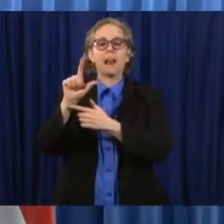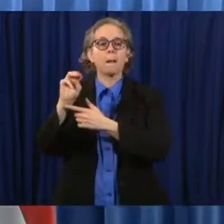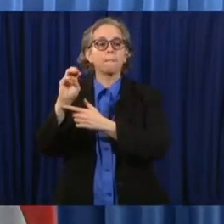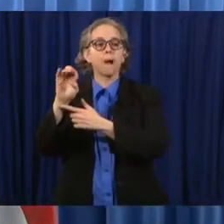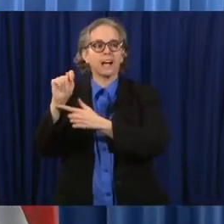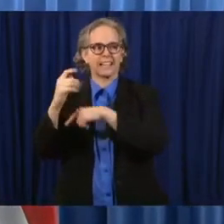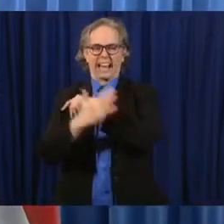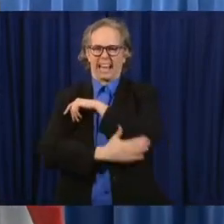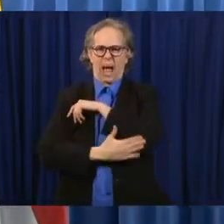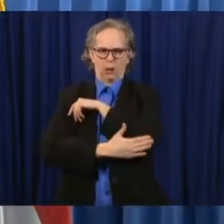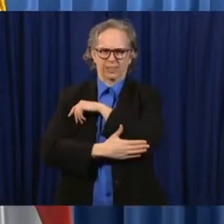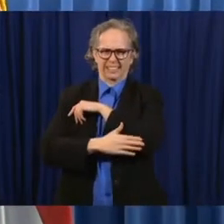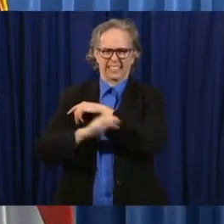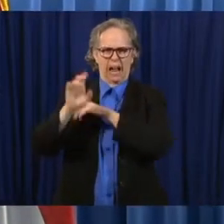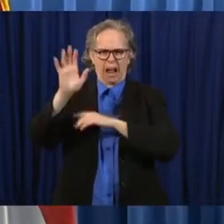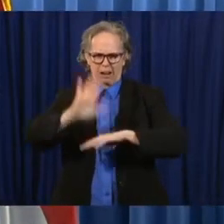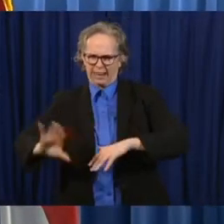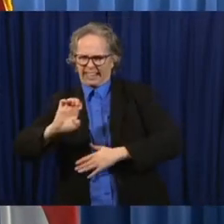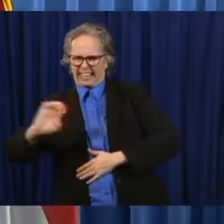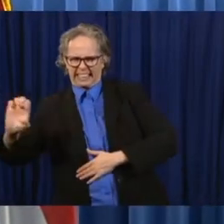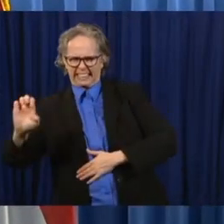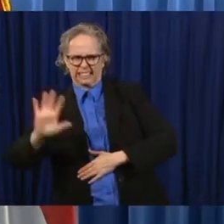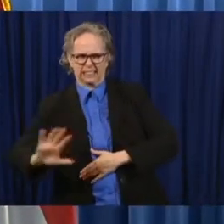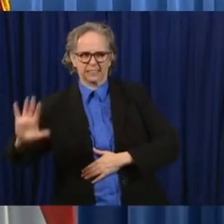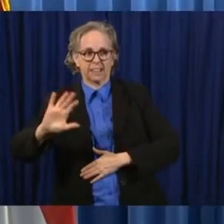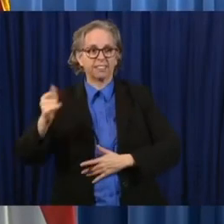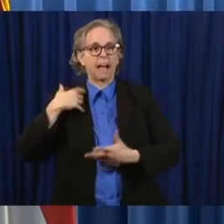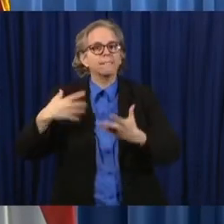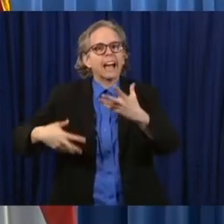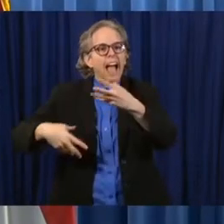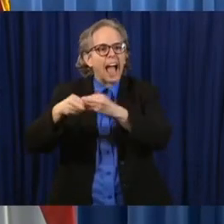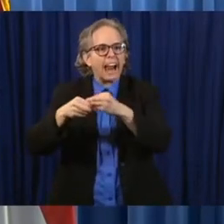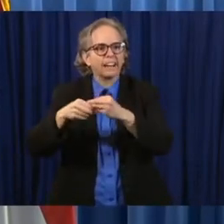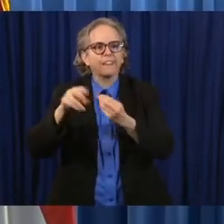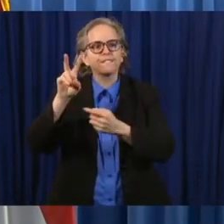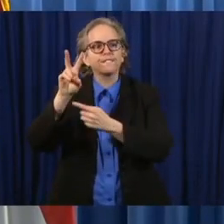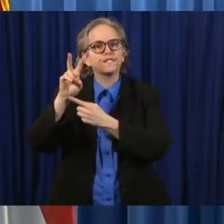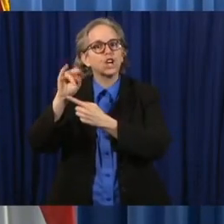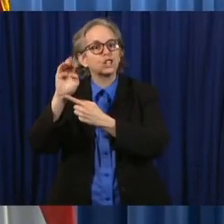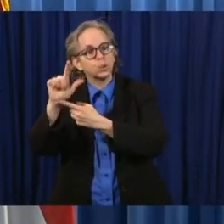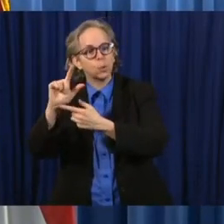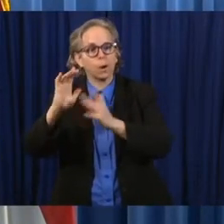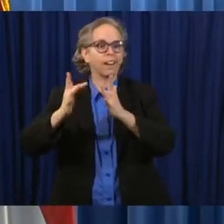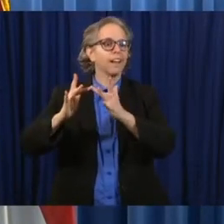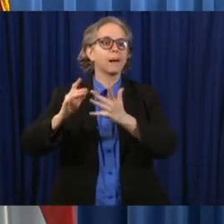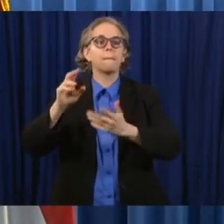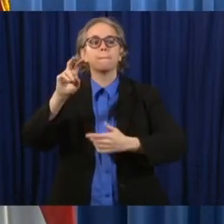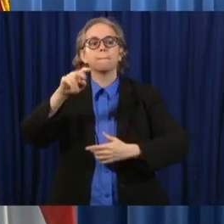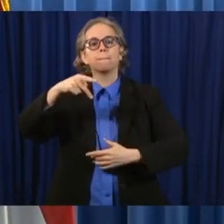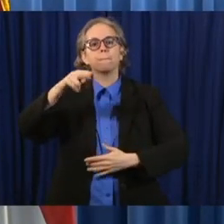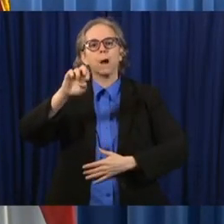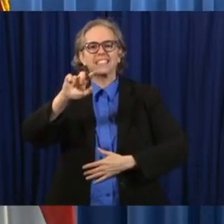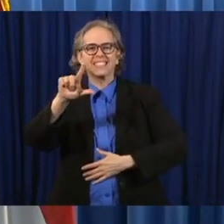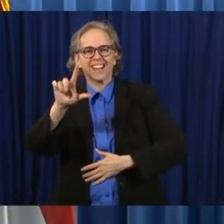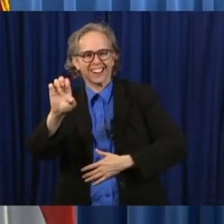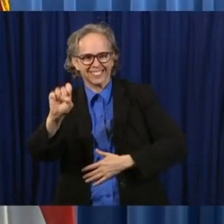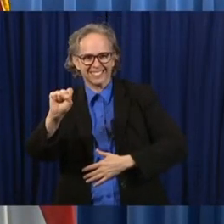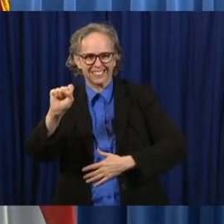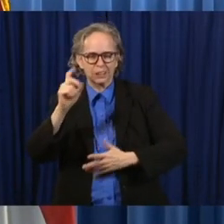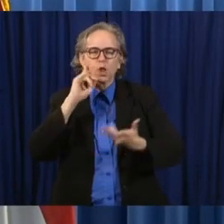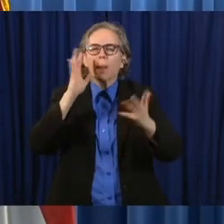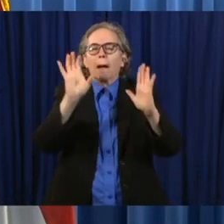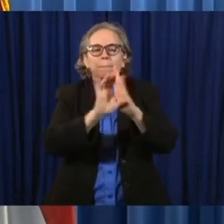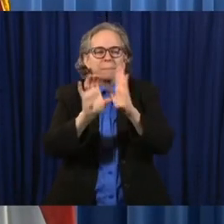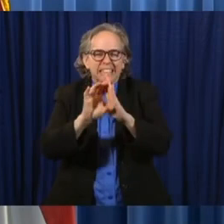our state. They have added virtual puzzles to their website using pictures of beautiful locations